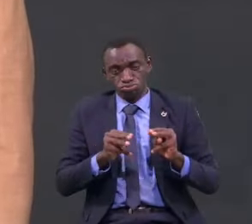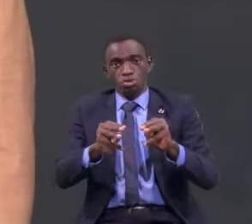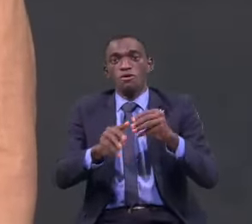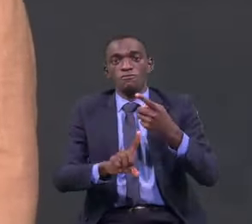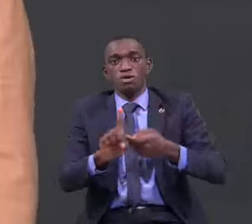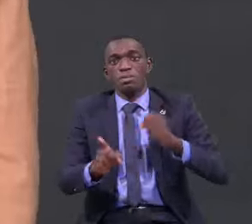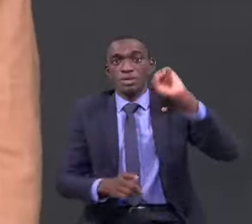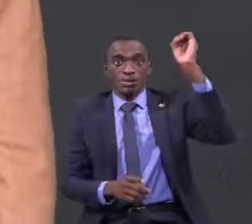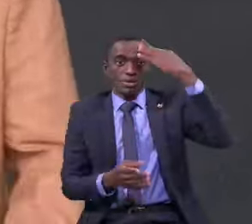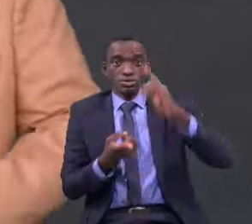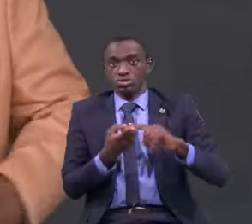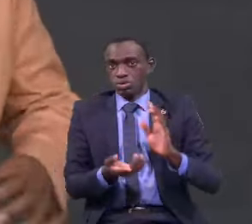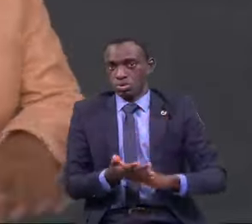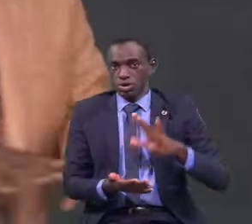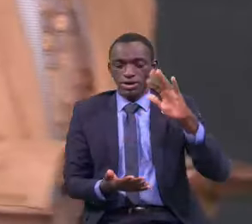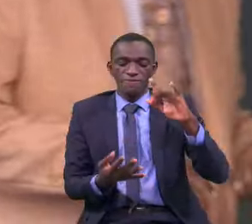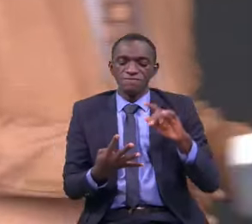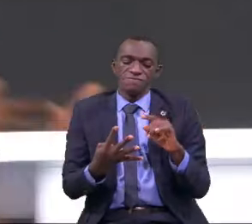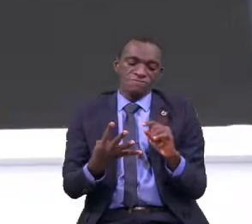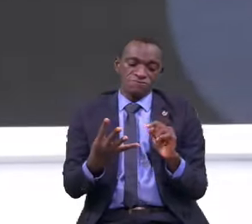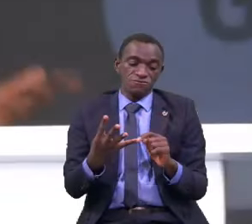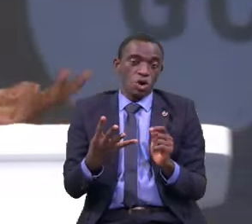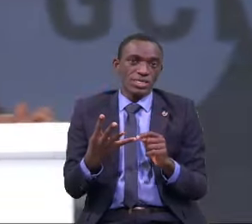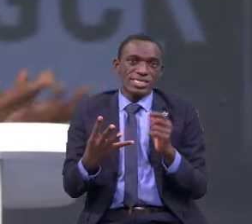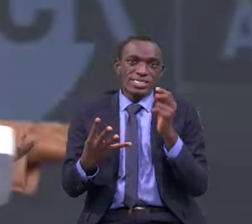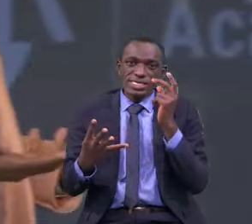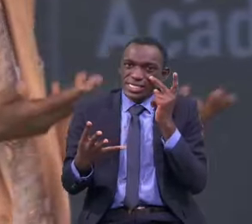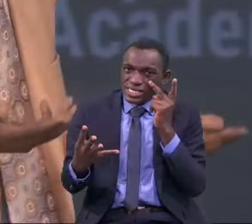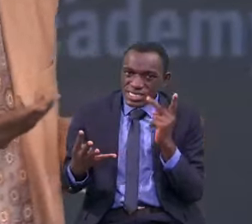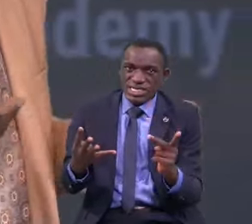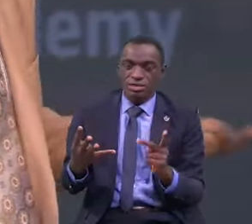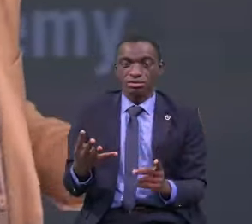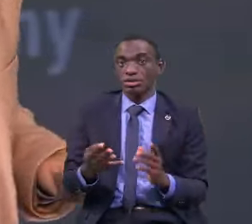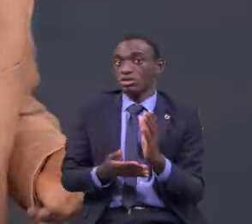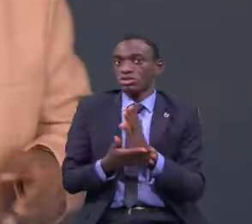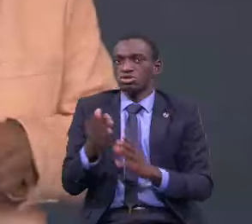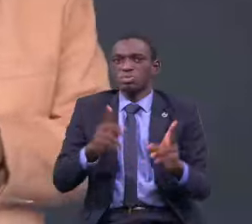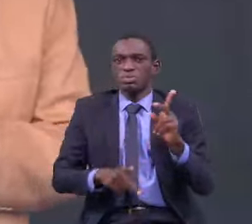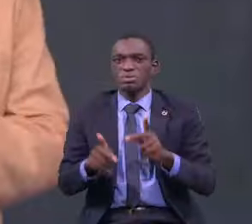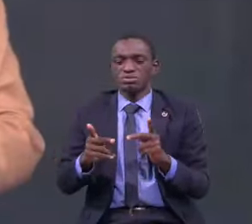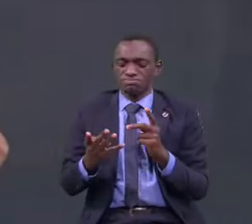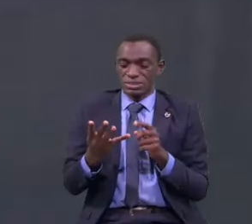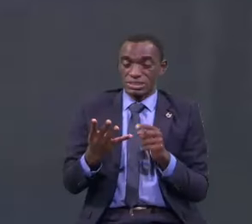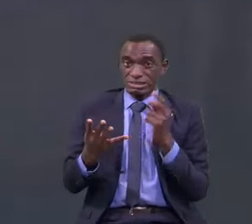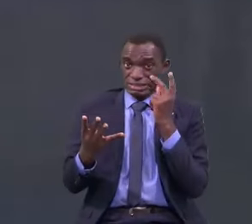you see, there are people that see, they don't observe.